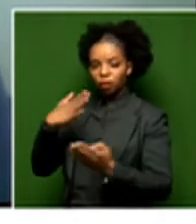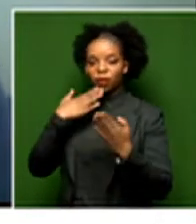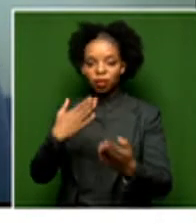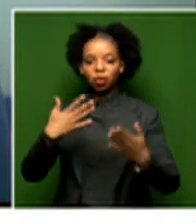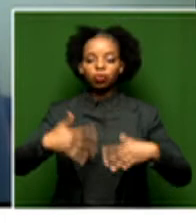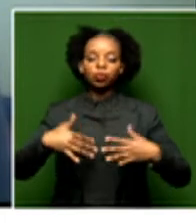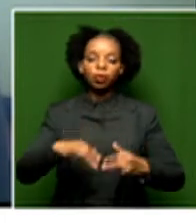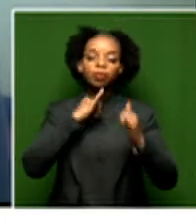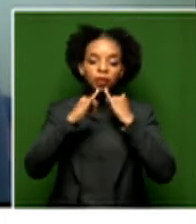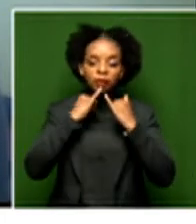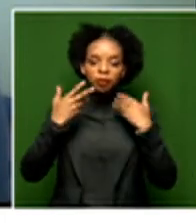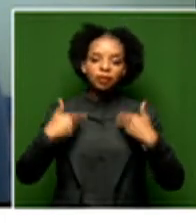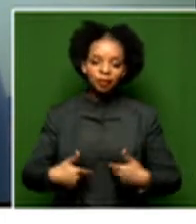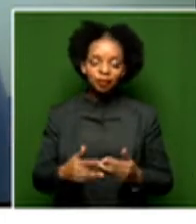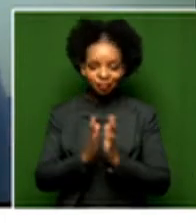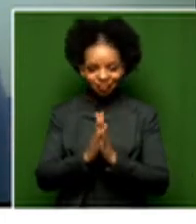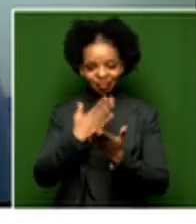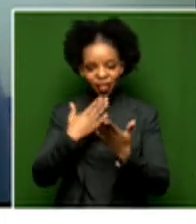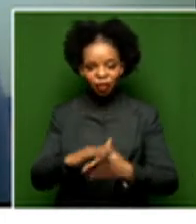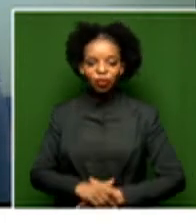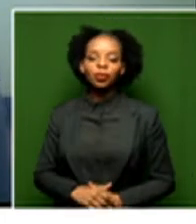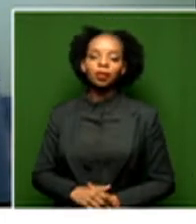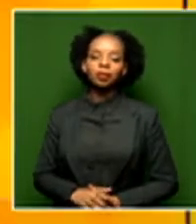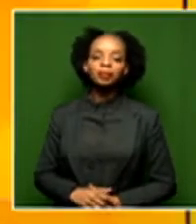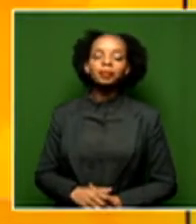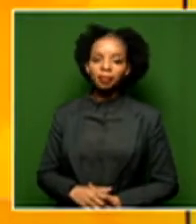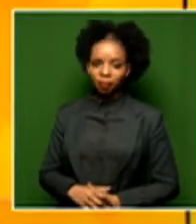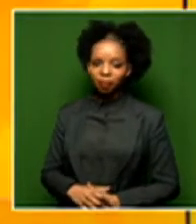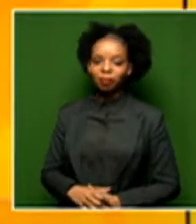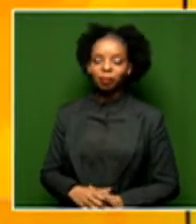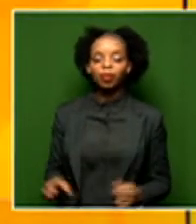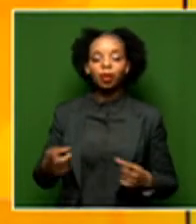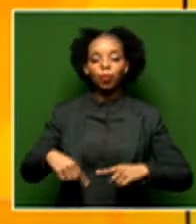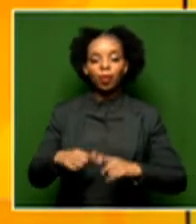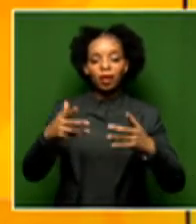me, and thank you. Sure thing. We just spoke to